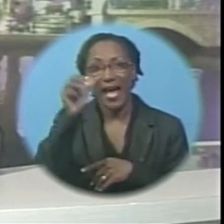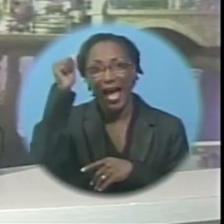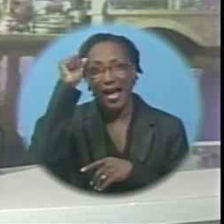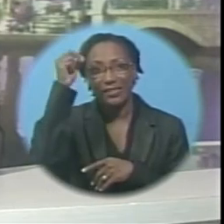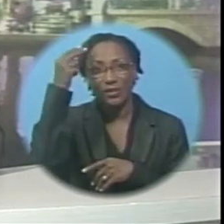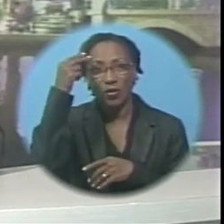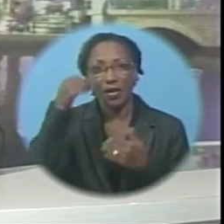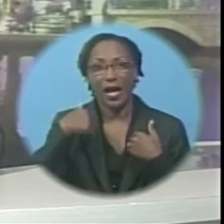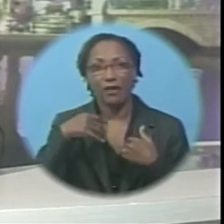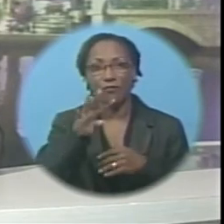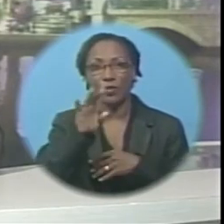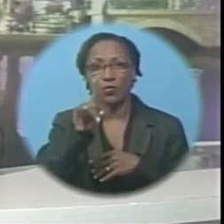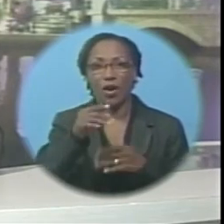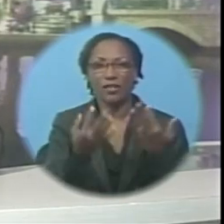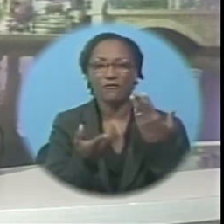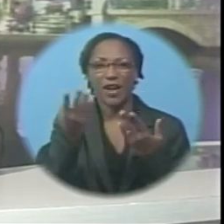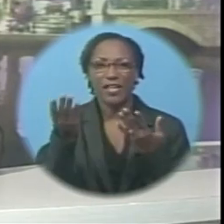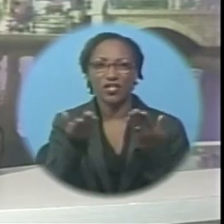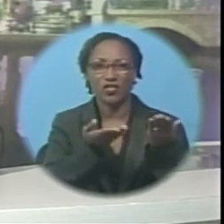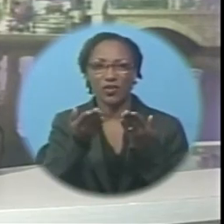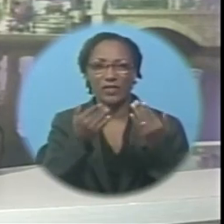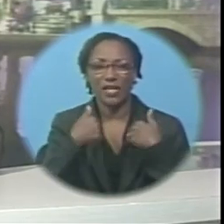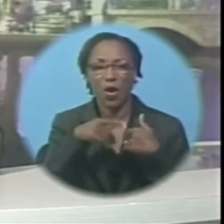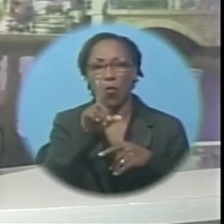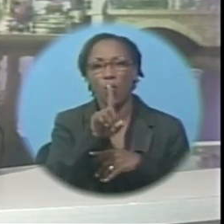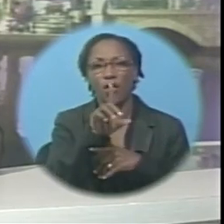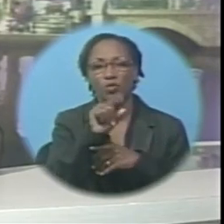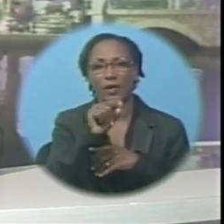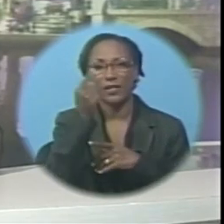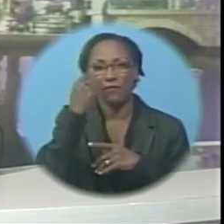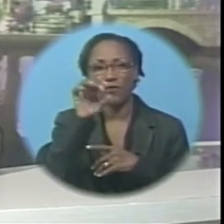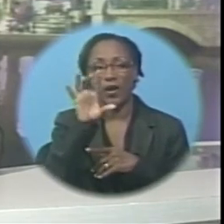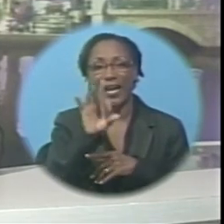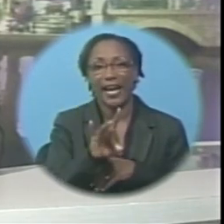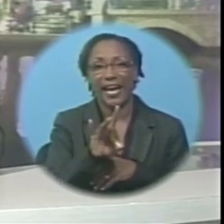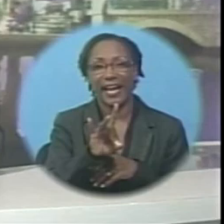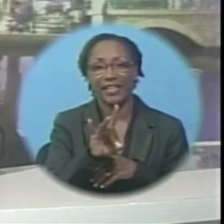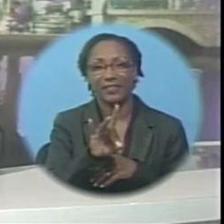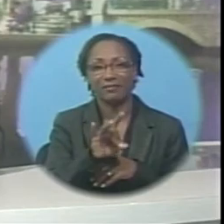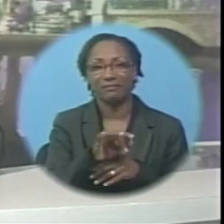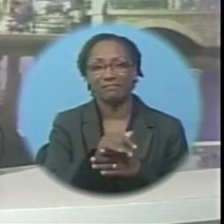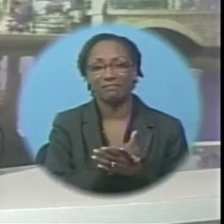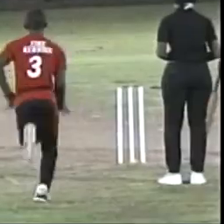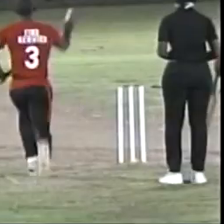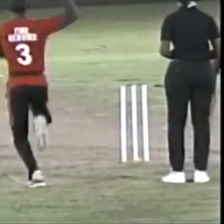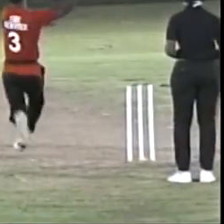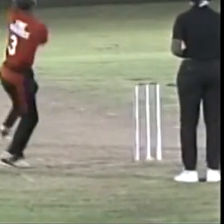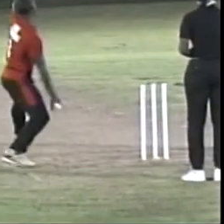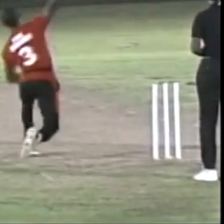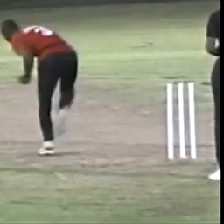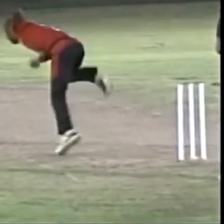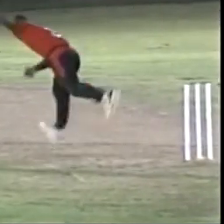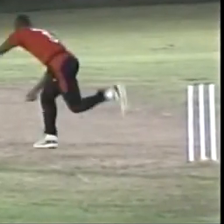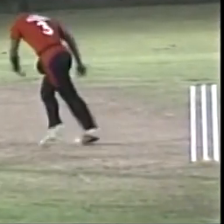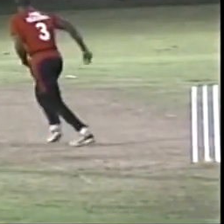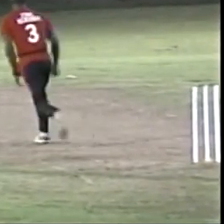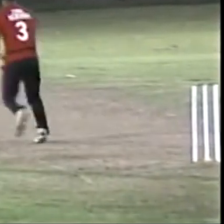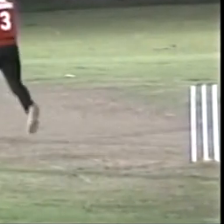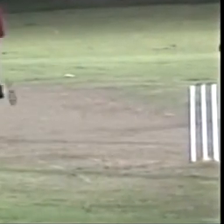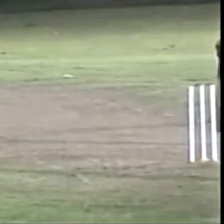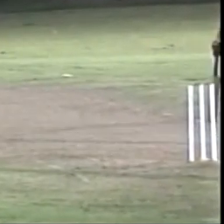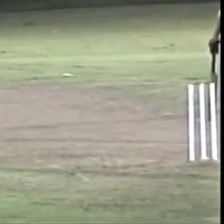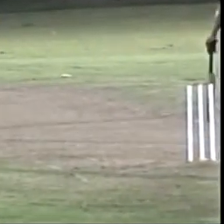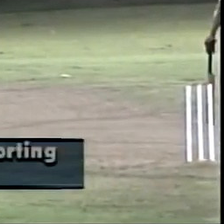The fire service responded with 120 for 8 in their 20 overs. We get the ball rolling when fire